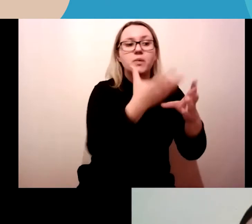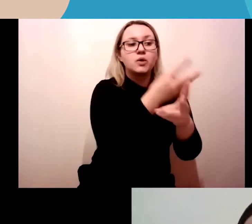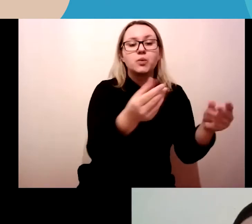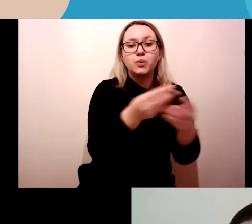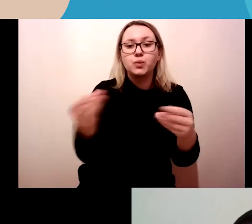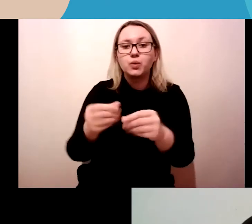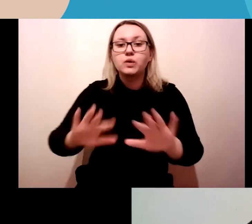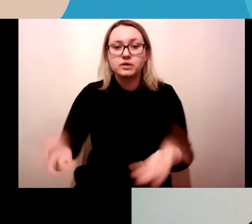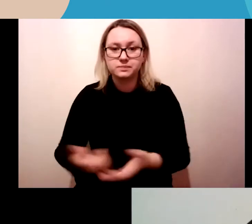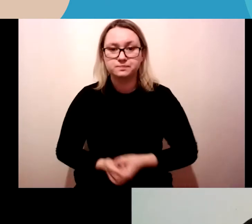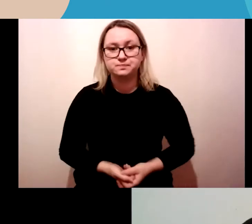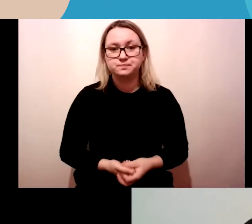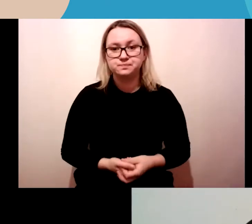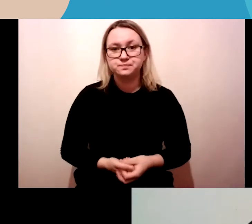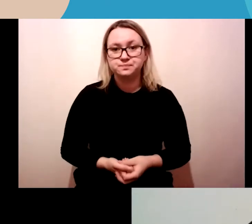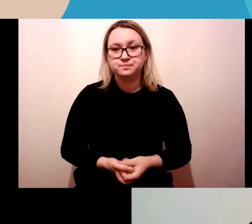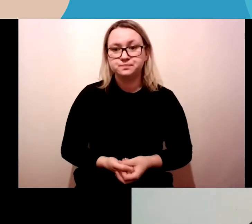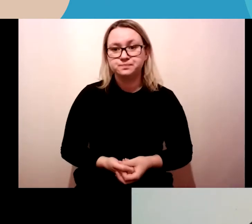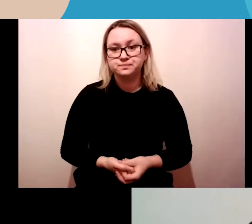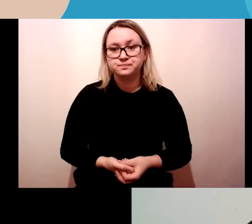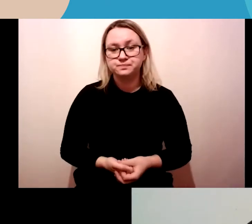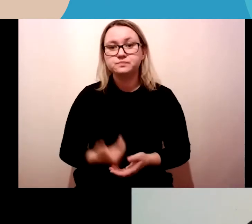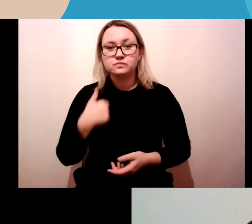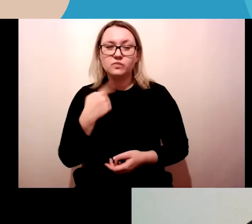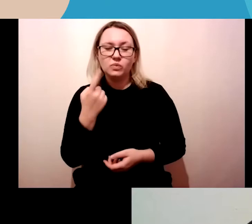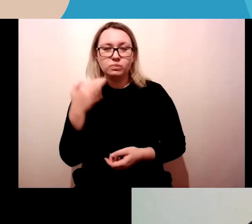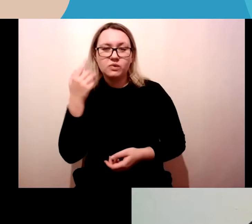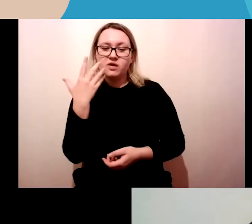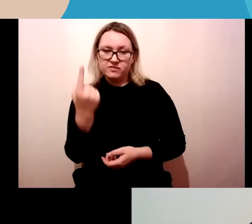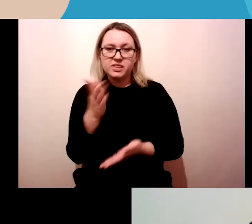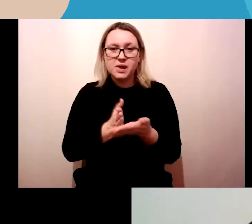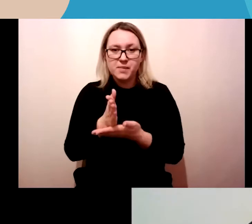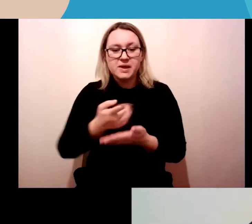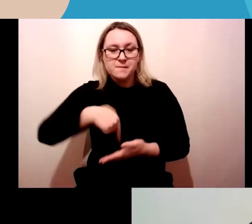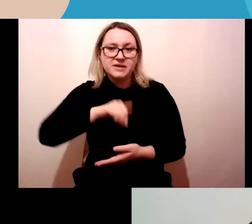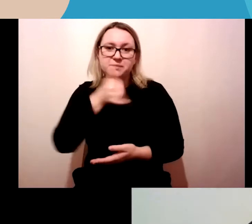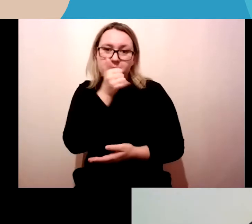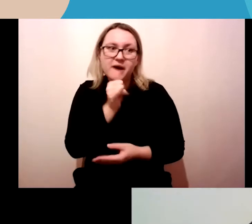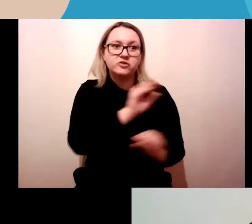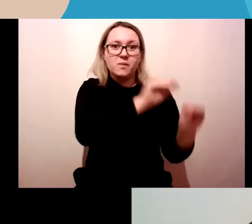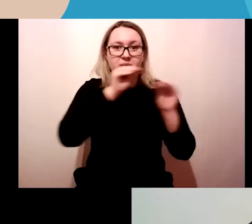other countries, including Sweden, how they address the problem of bullying?